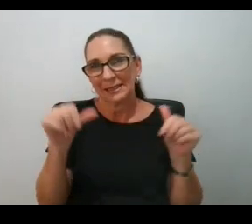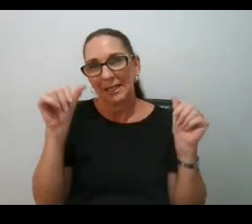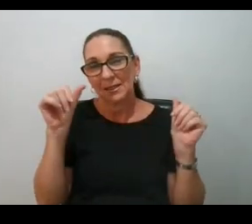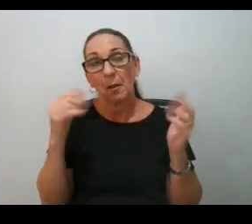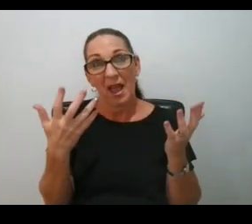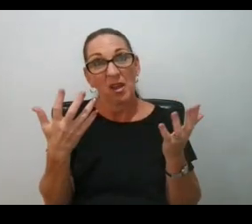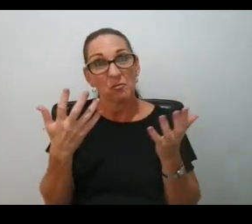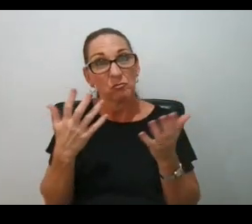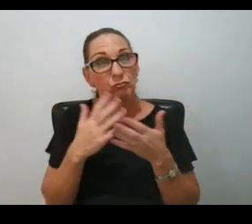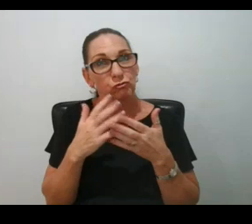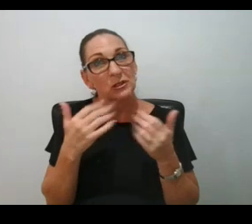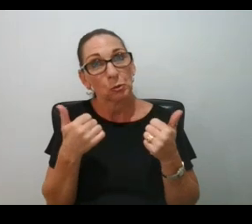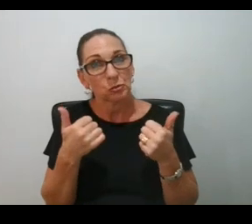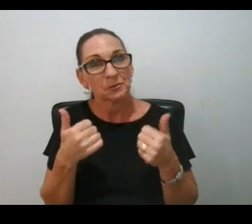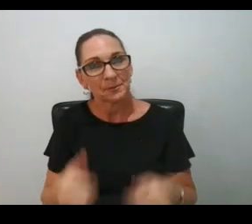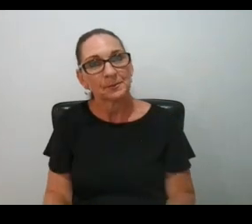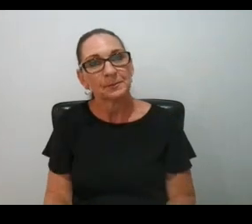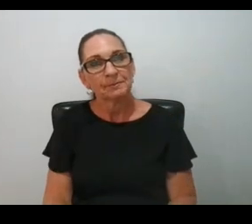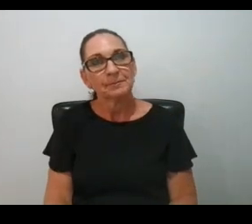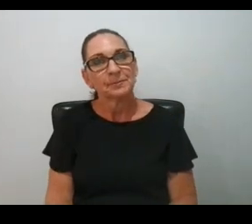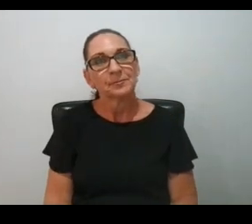close. Thank you for that.